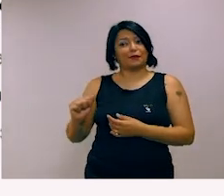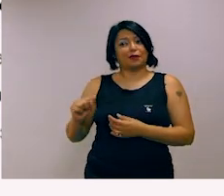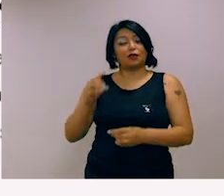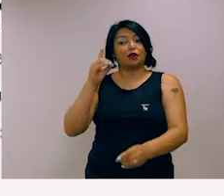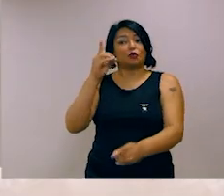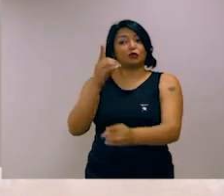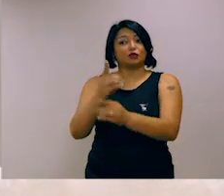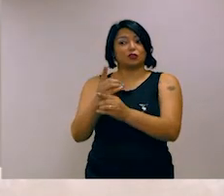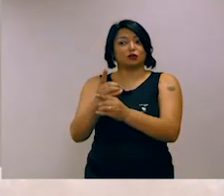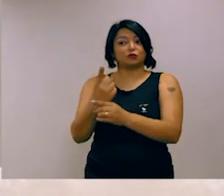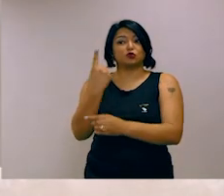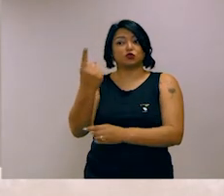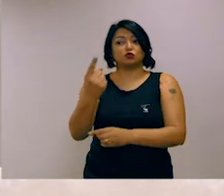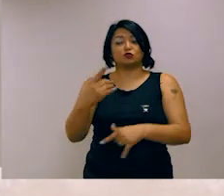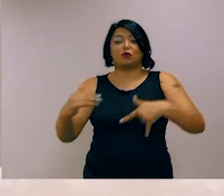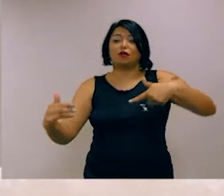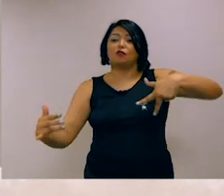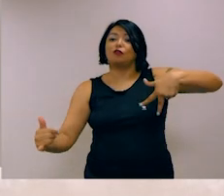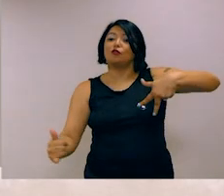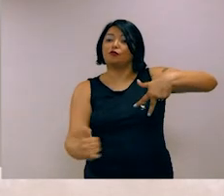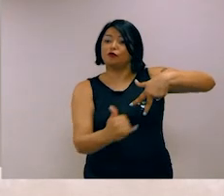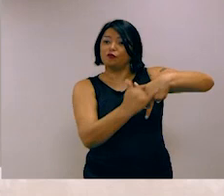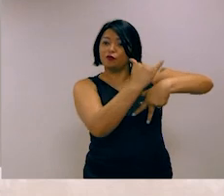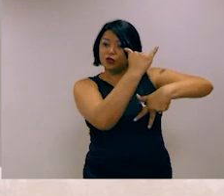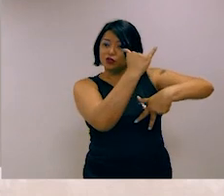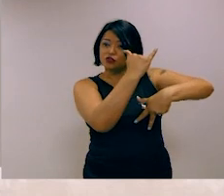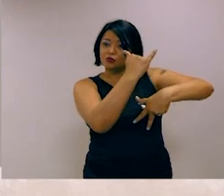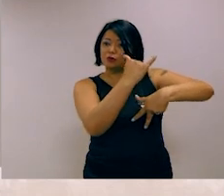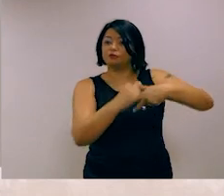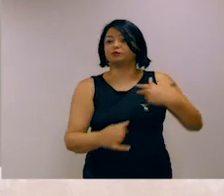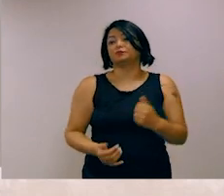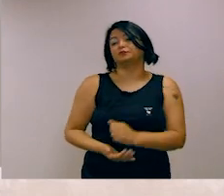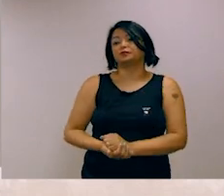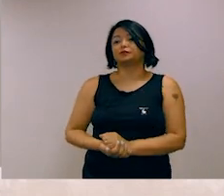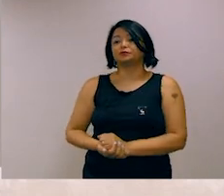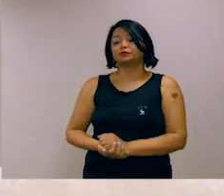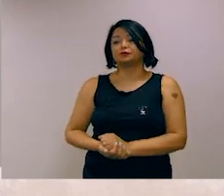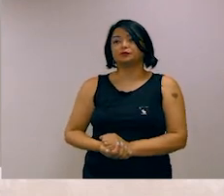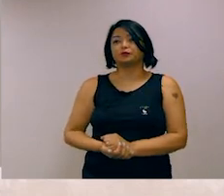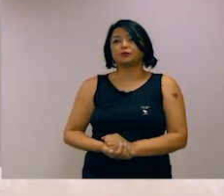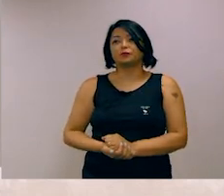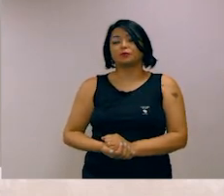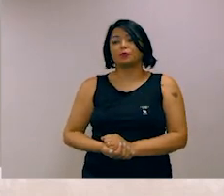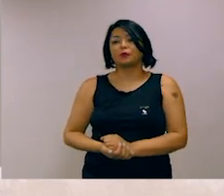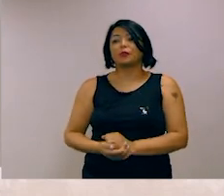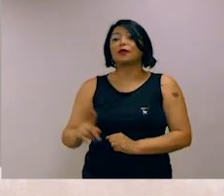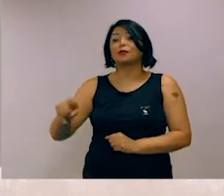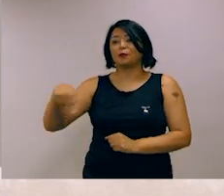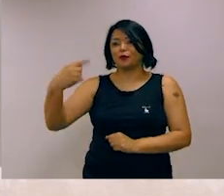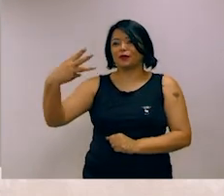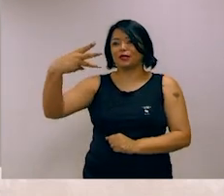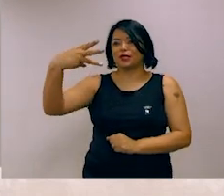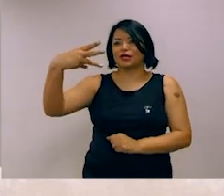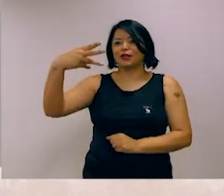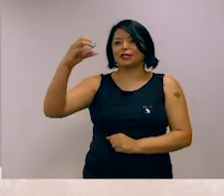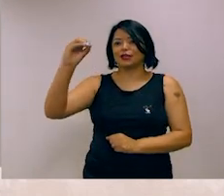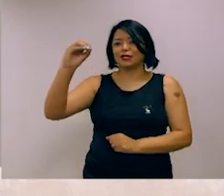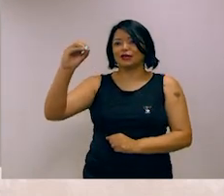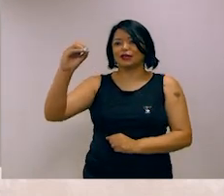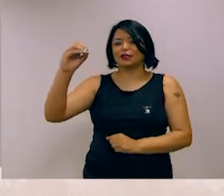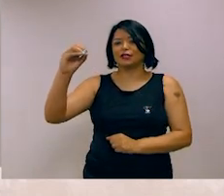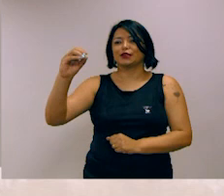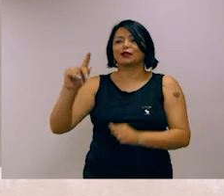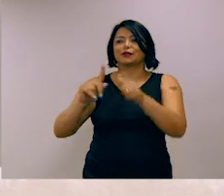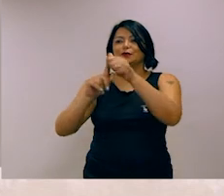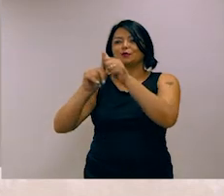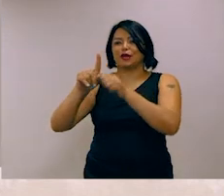found one body in the region that was prioritized. And the body of August 30 was